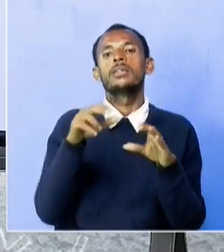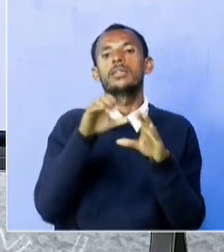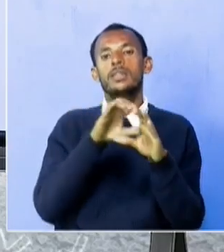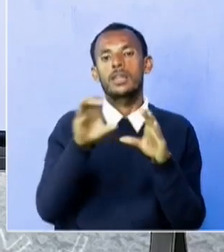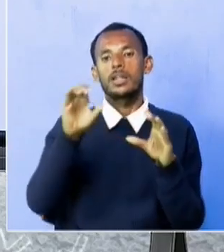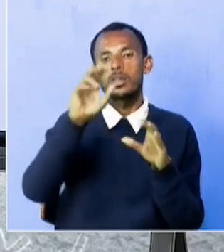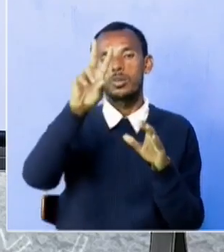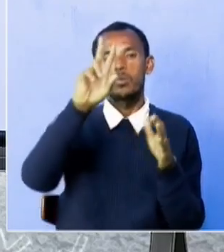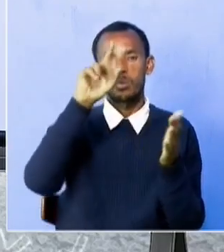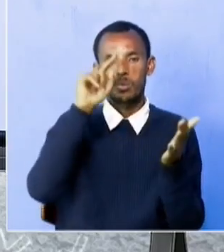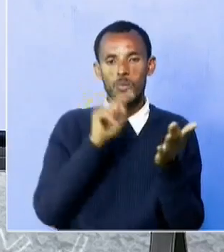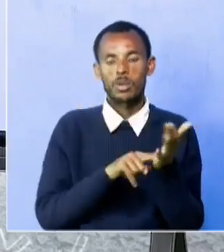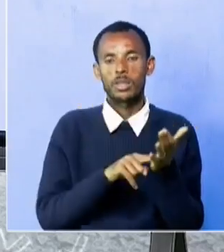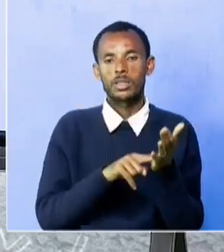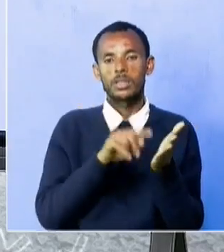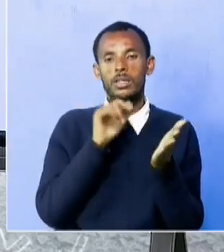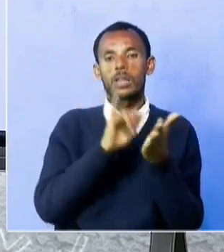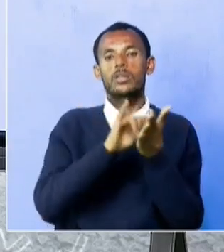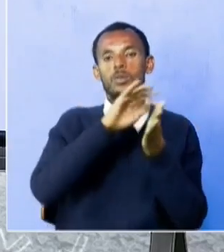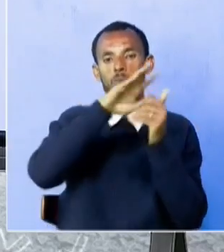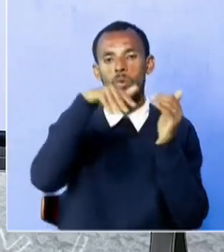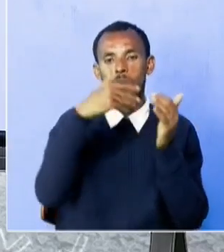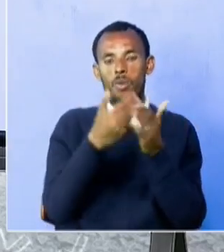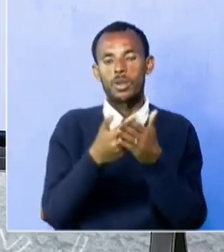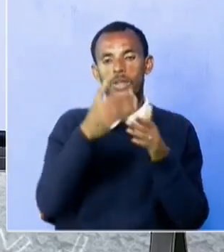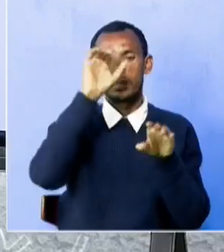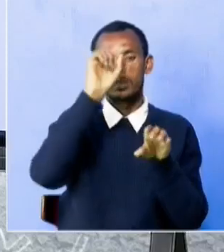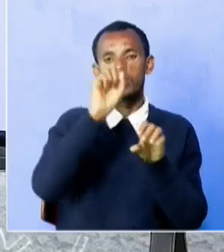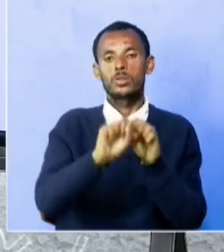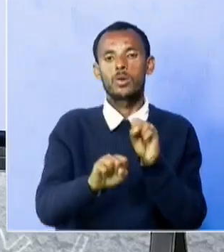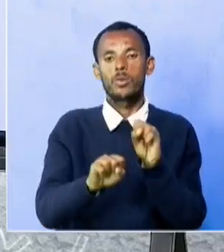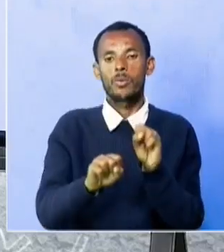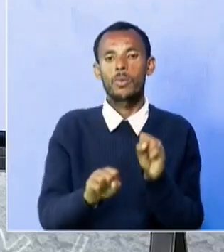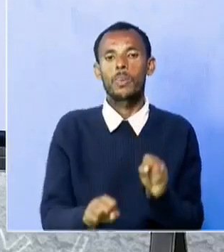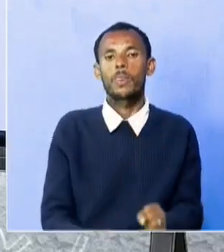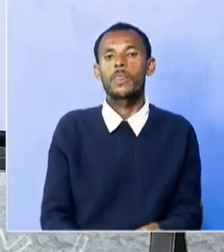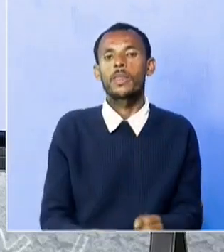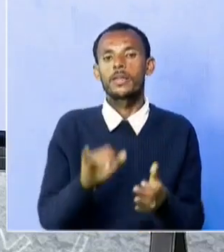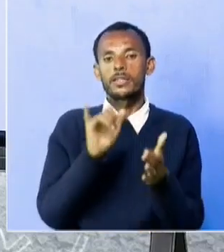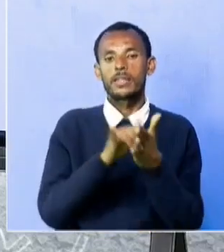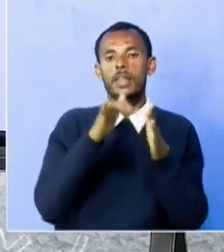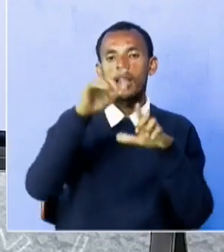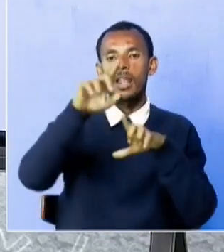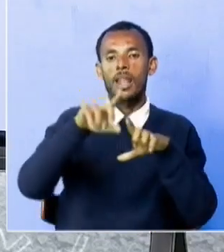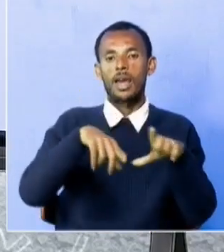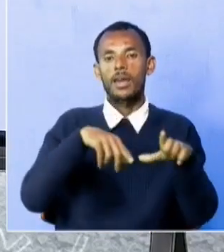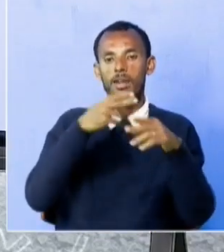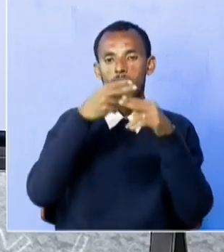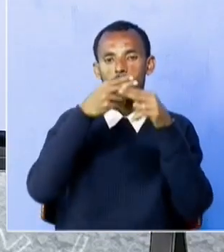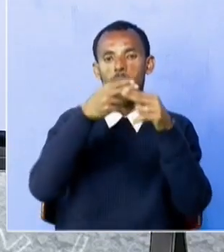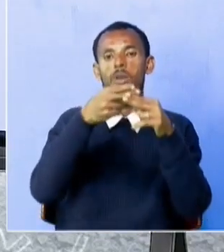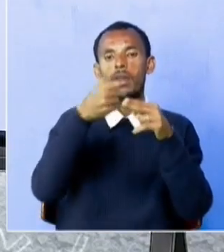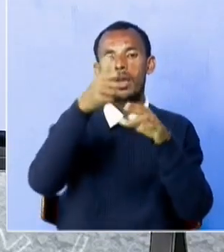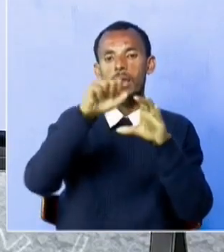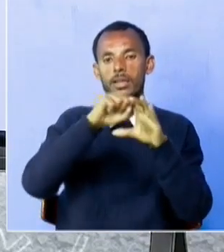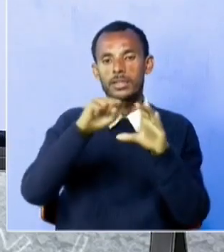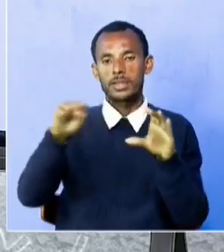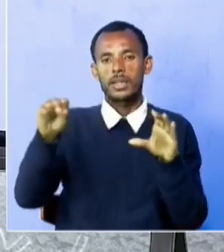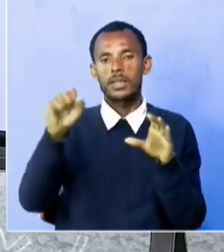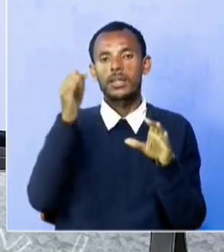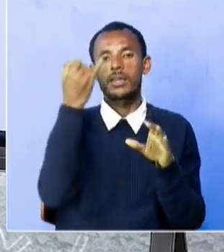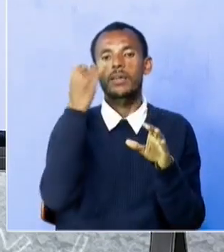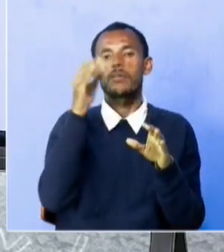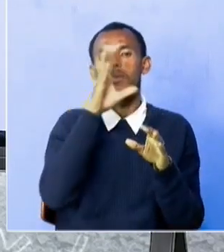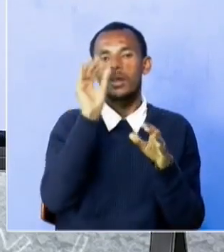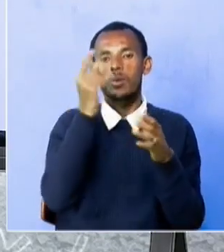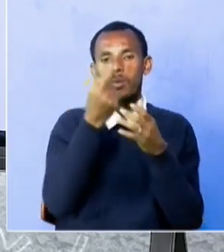2 points. That's all. Okay, so that line is called a secant if and